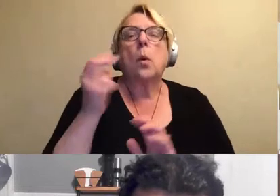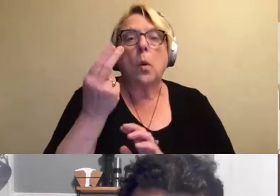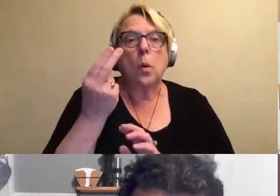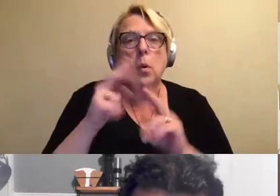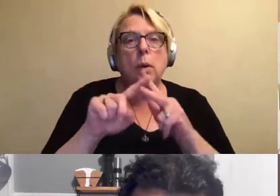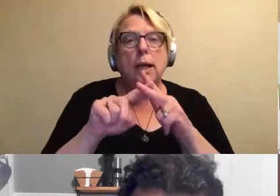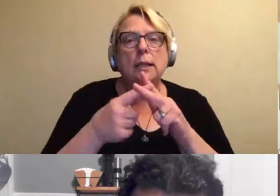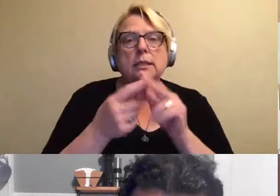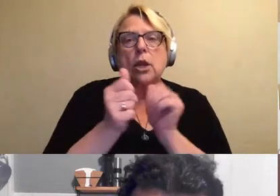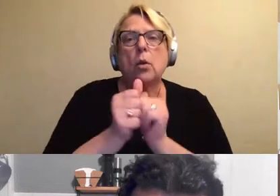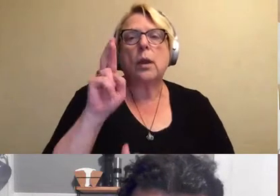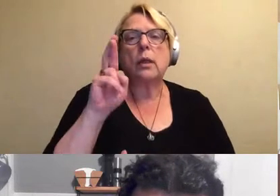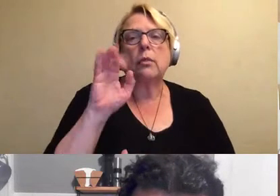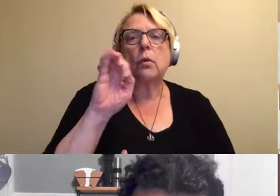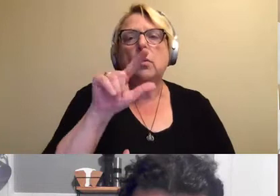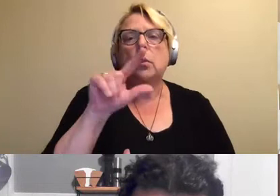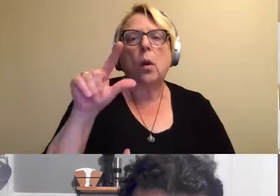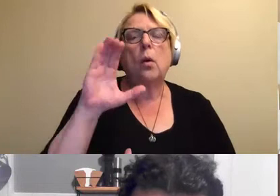roll call here.